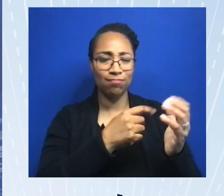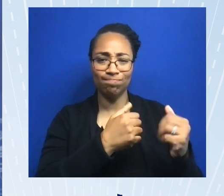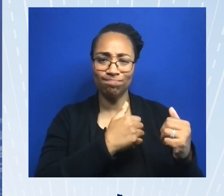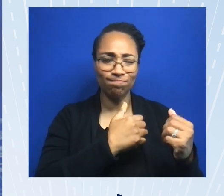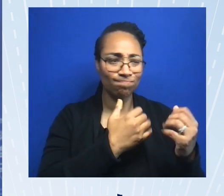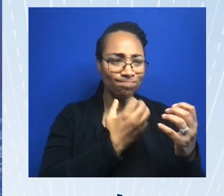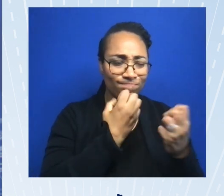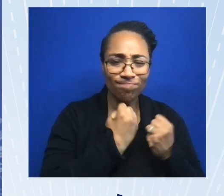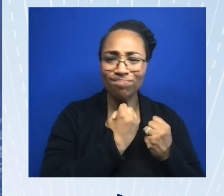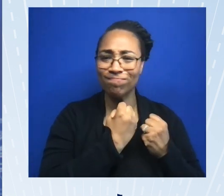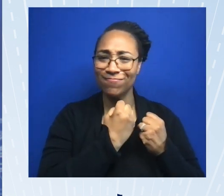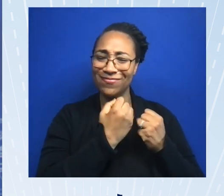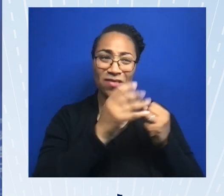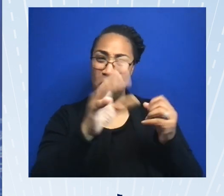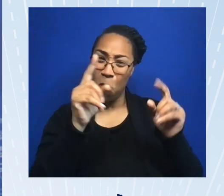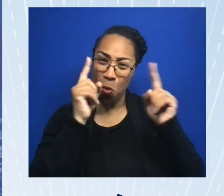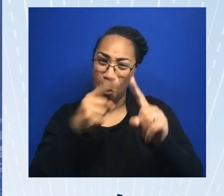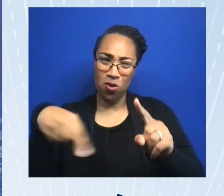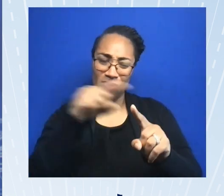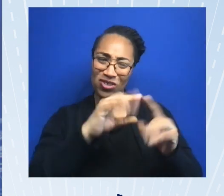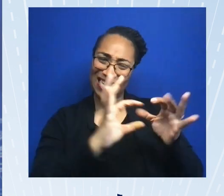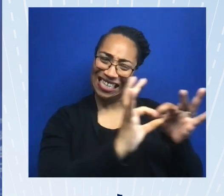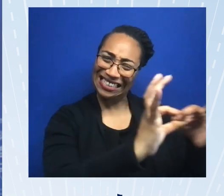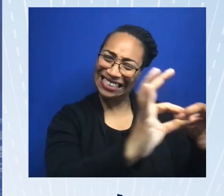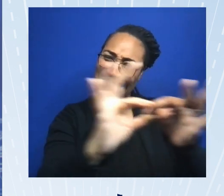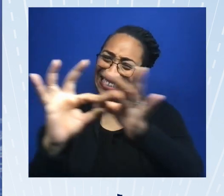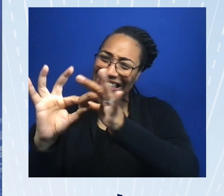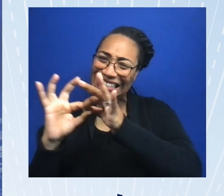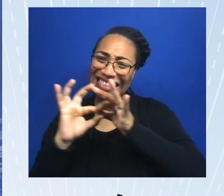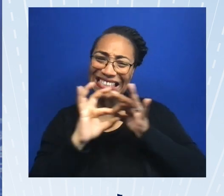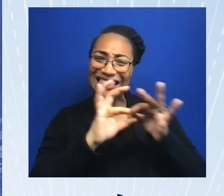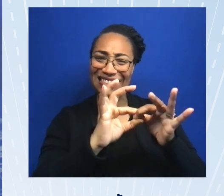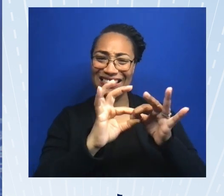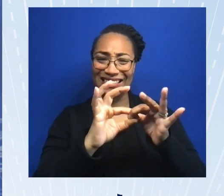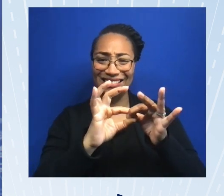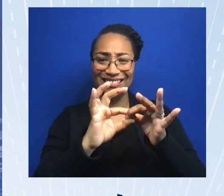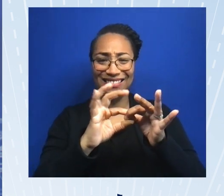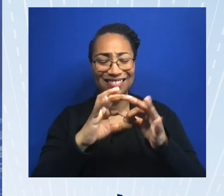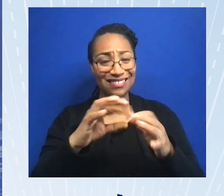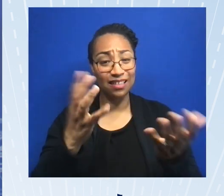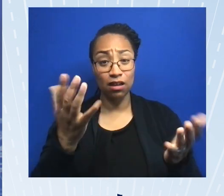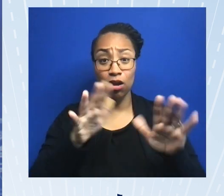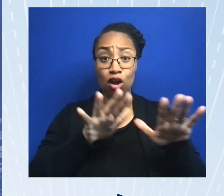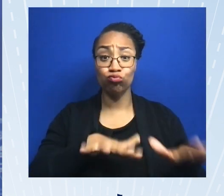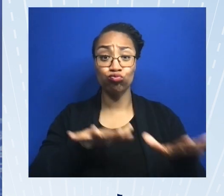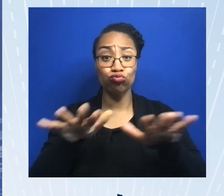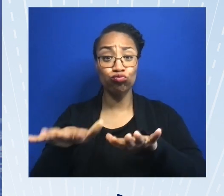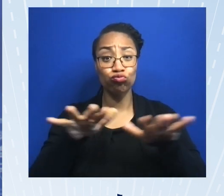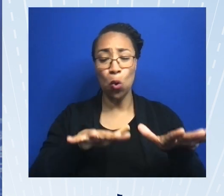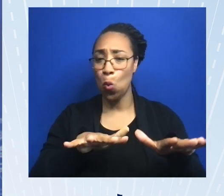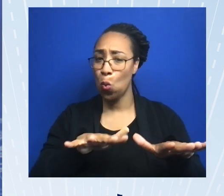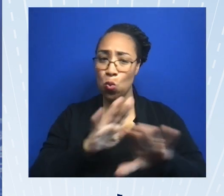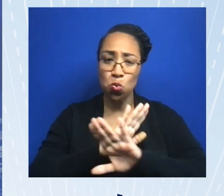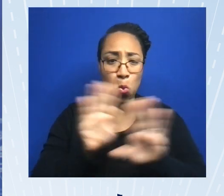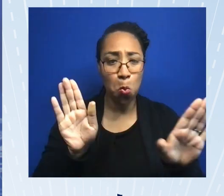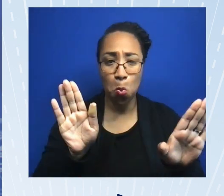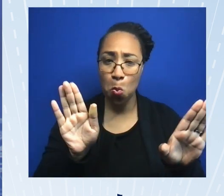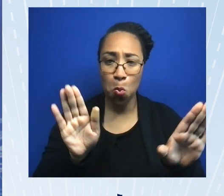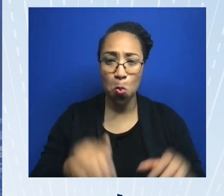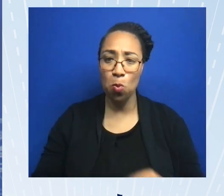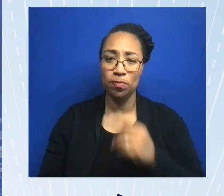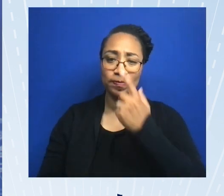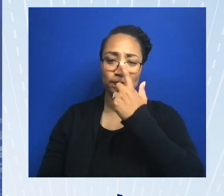the action this new U.S. strategy to counter anti-Semitism represents. It's the first and